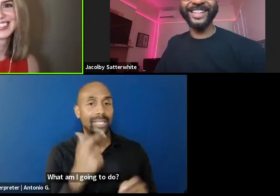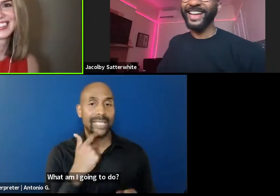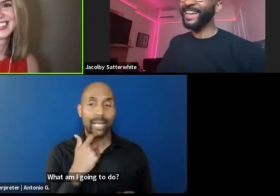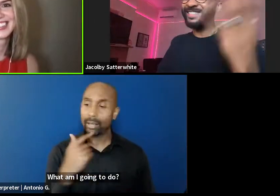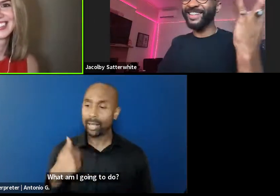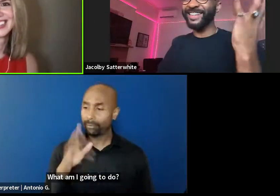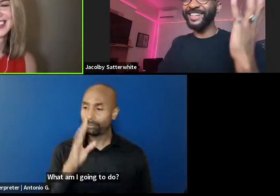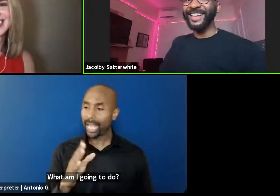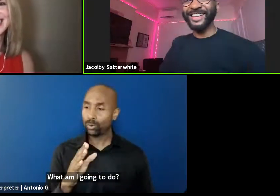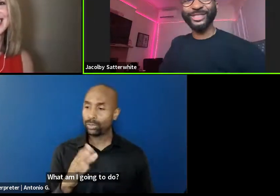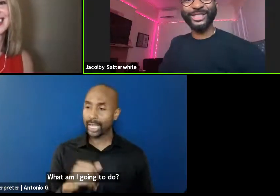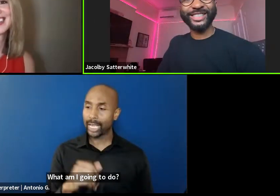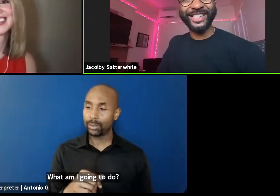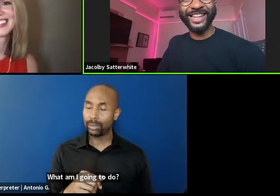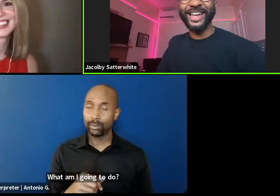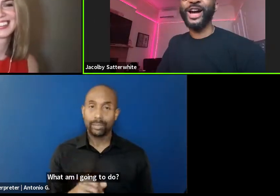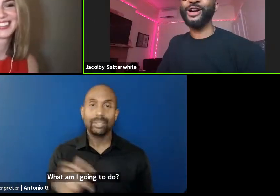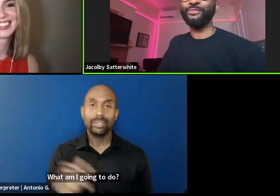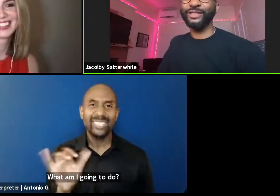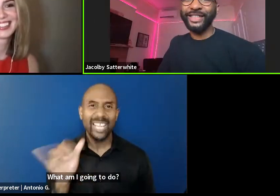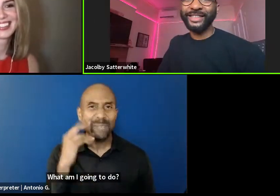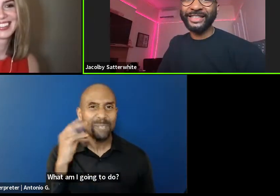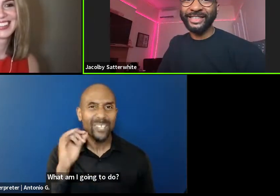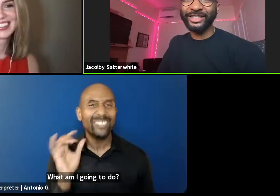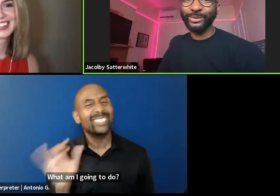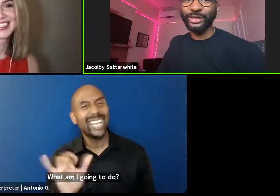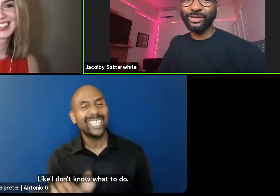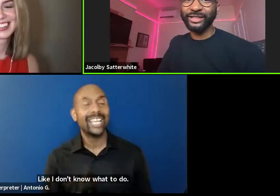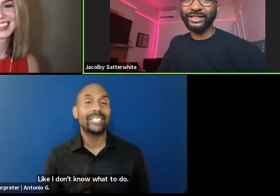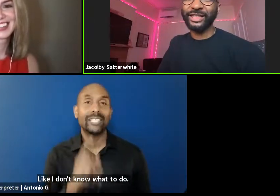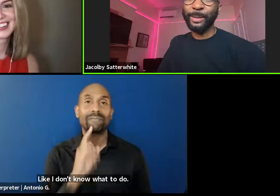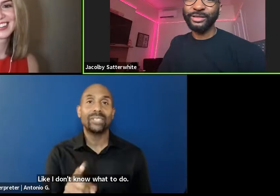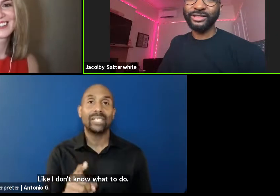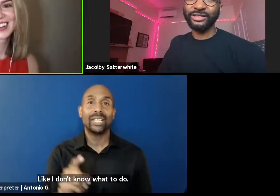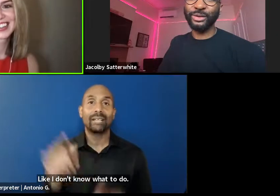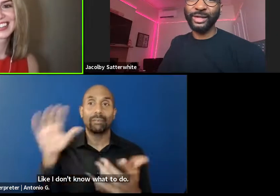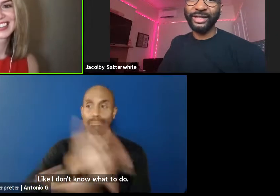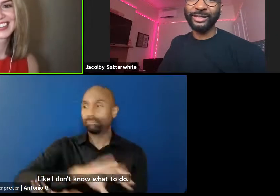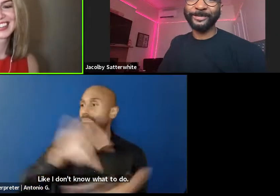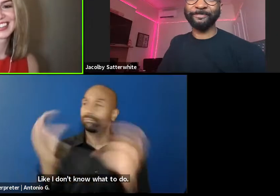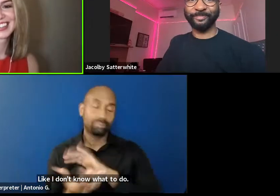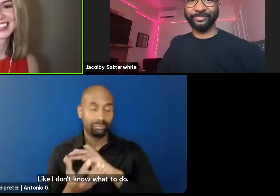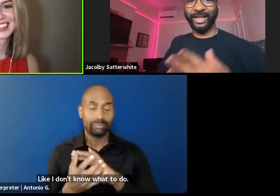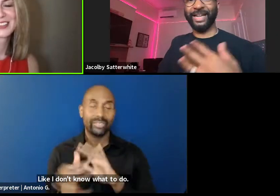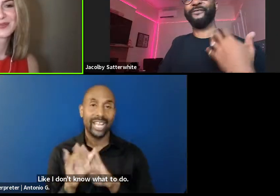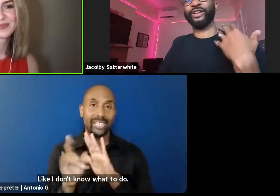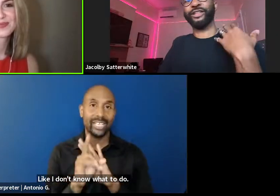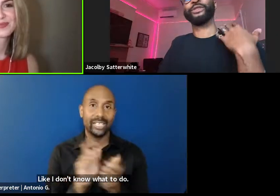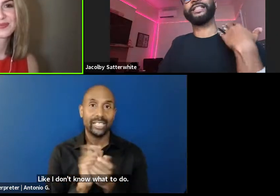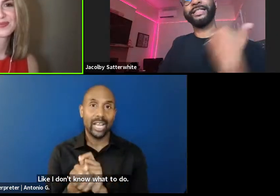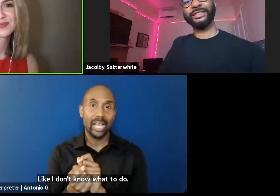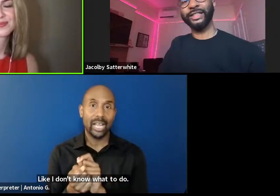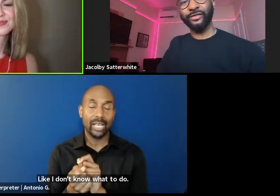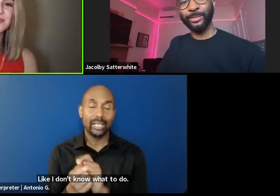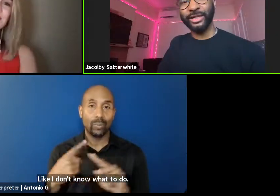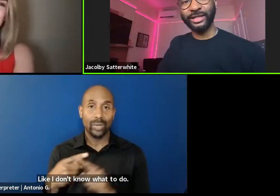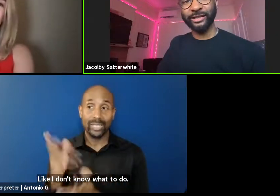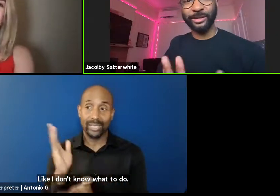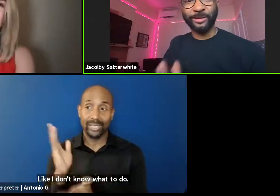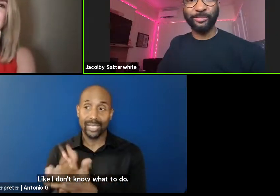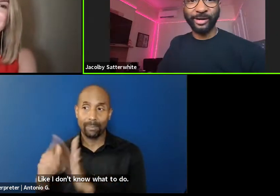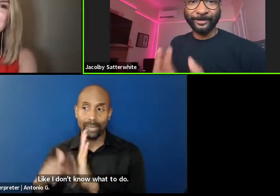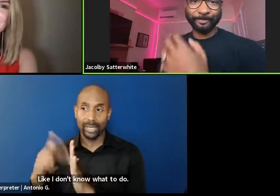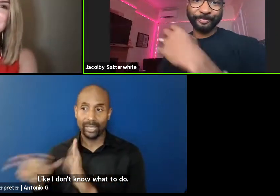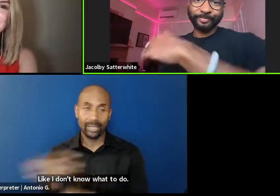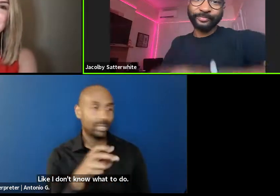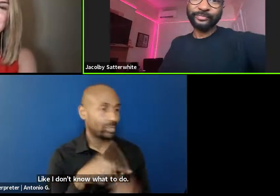material. It was just like a complete identity switch when I stopped doing it. And I felt it was necessary for me to take